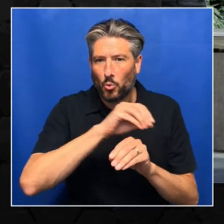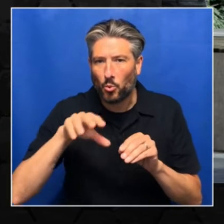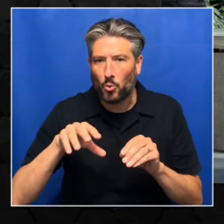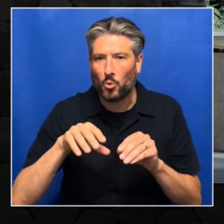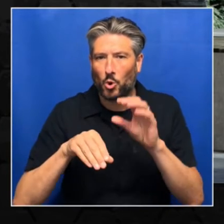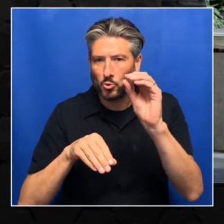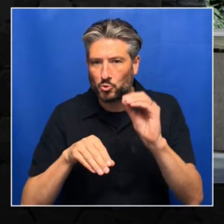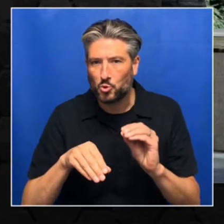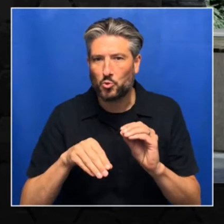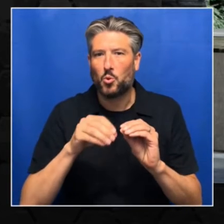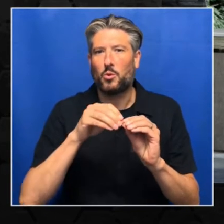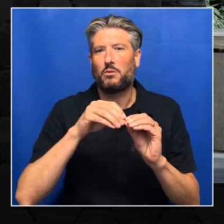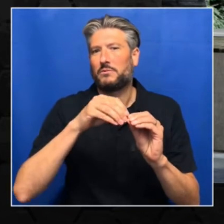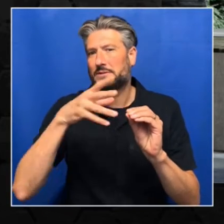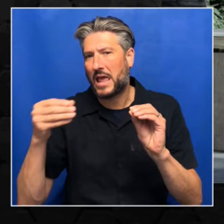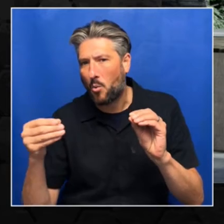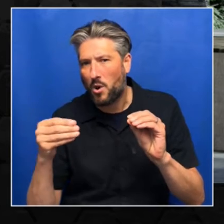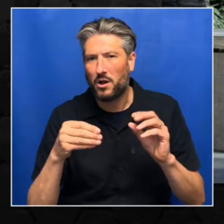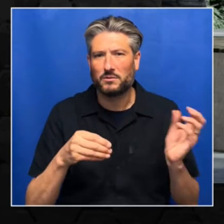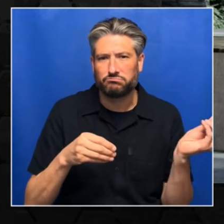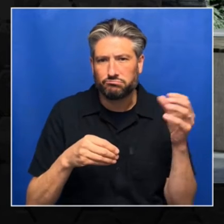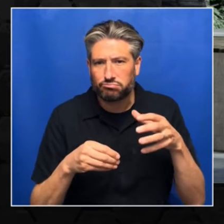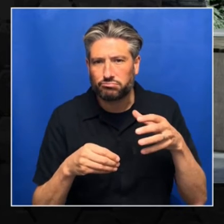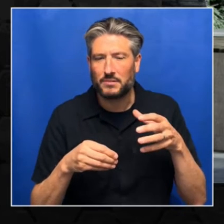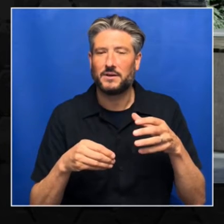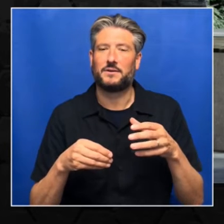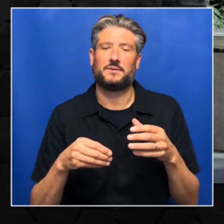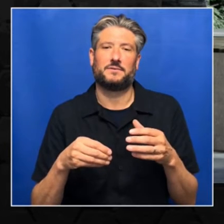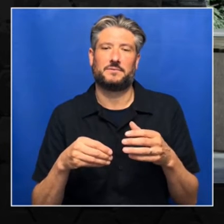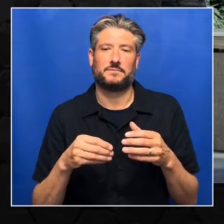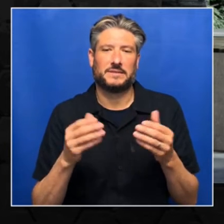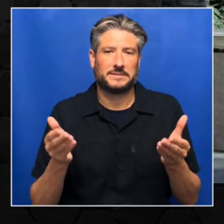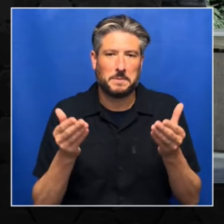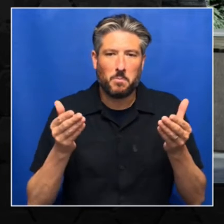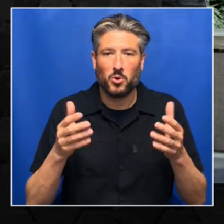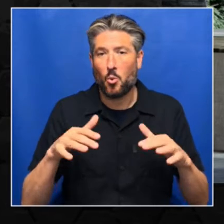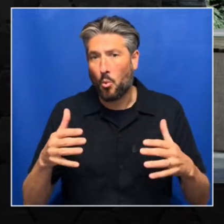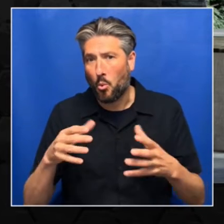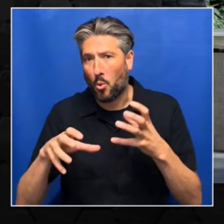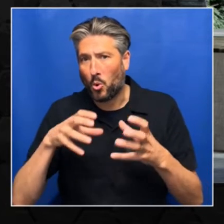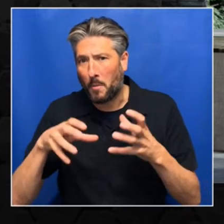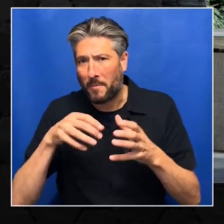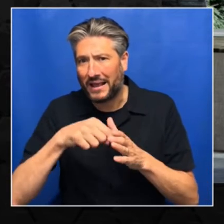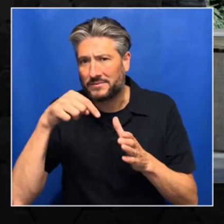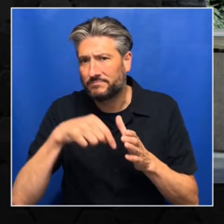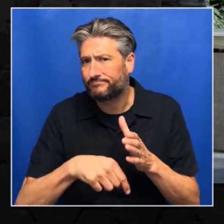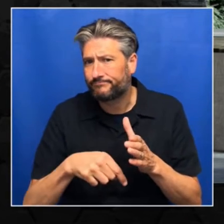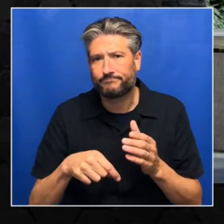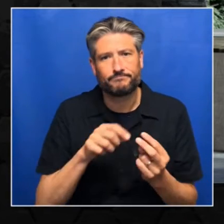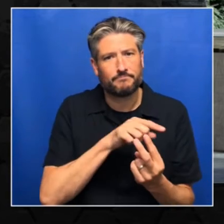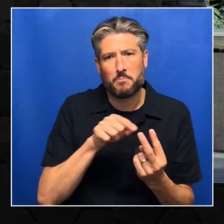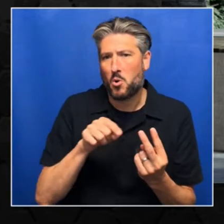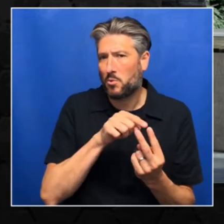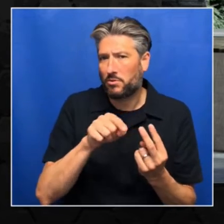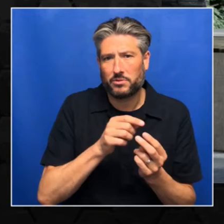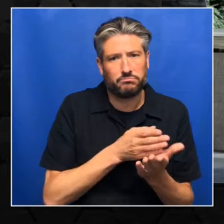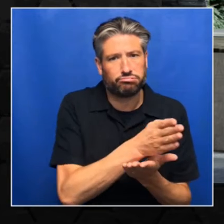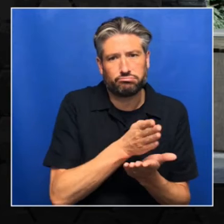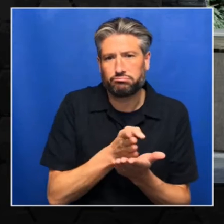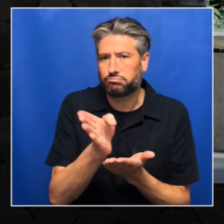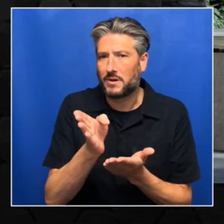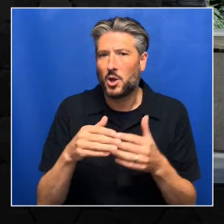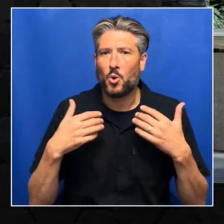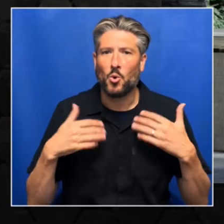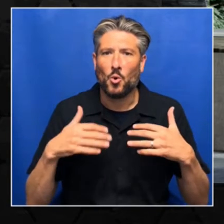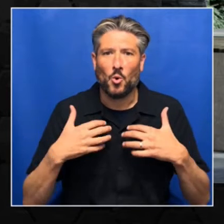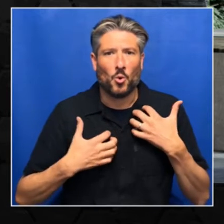or it can pass through a complicated neural network, which was pretty good, I would say. So it's very exciting stuff indeed. If you guys haven't